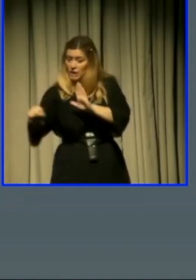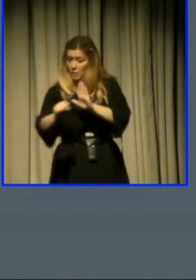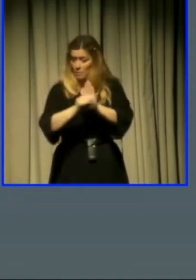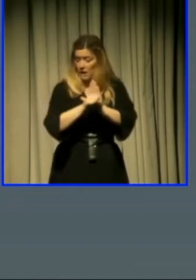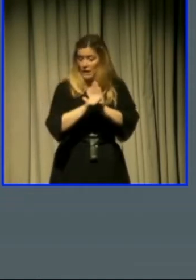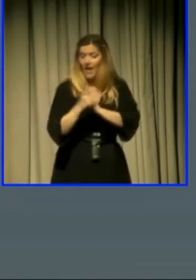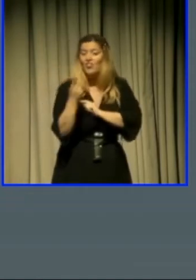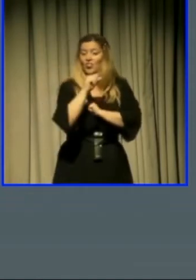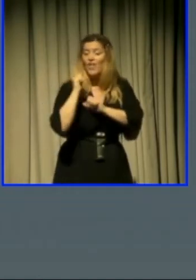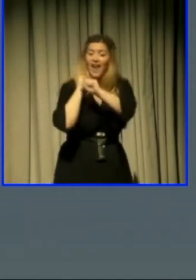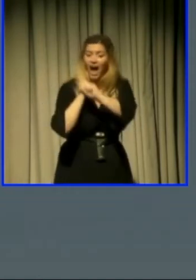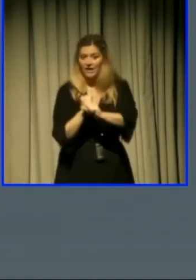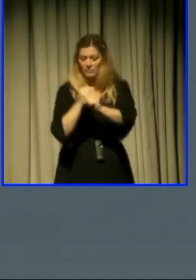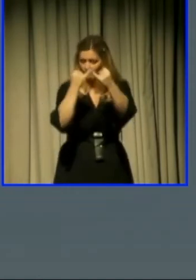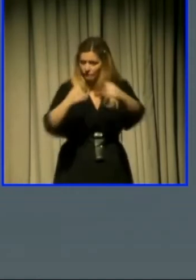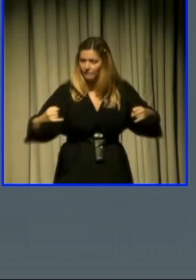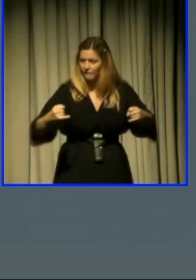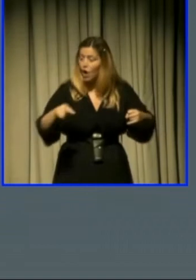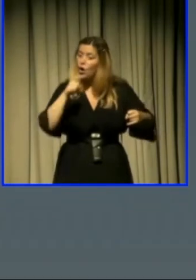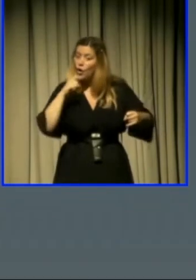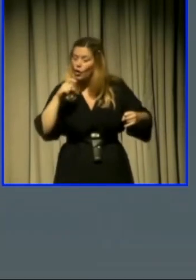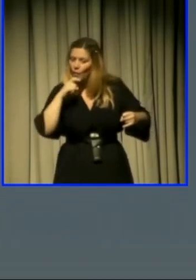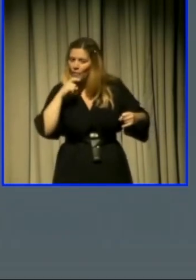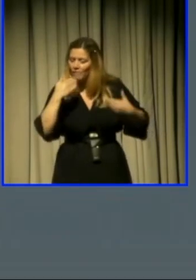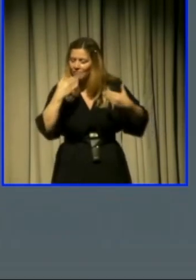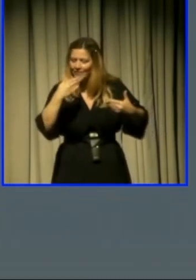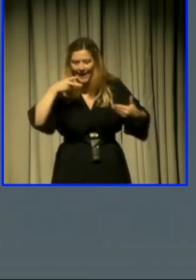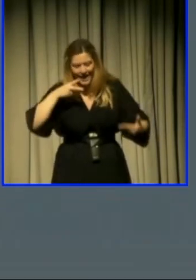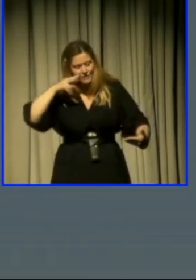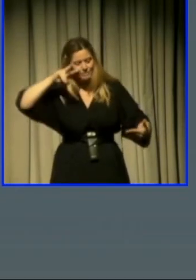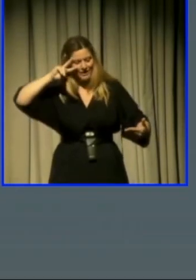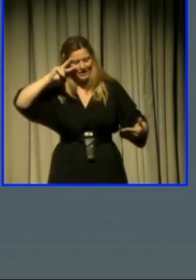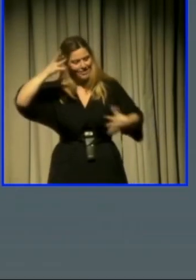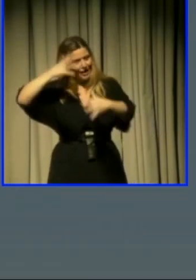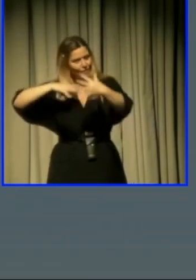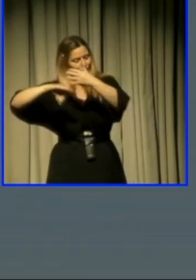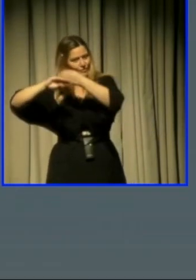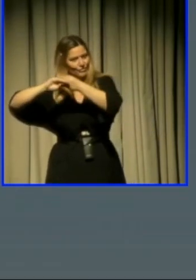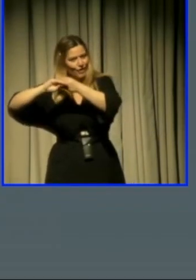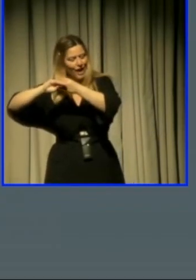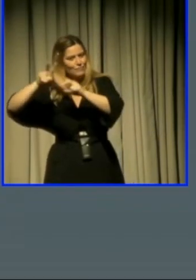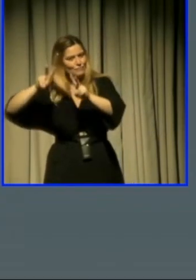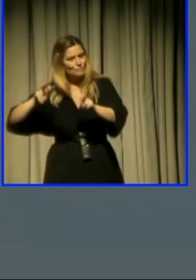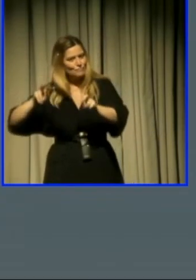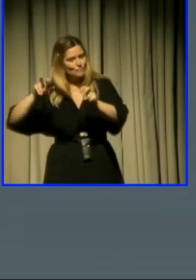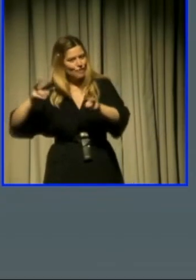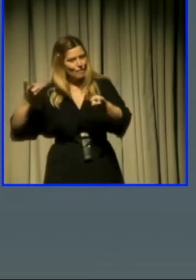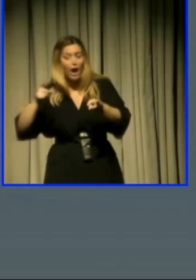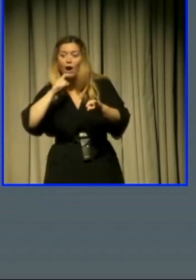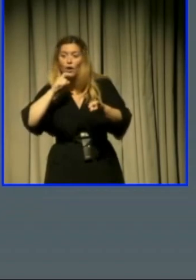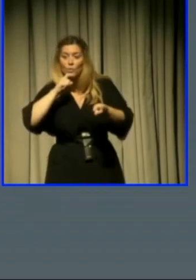interactive virtual garden experience on a gaming platform, Roblox. So